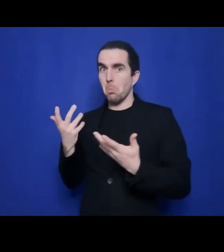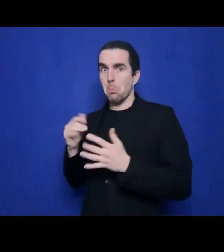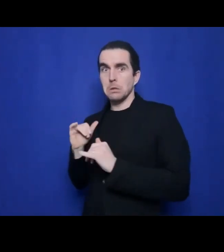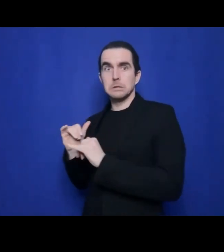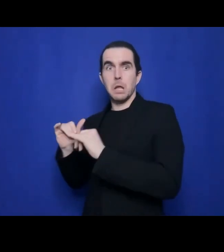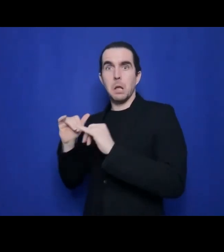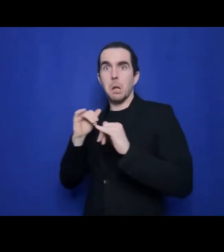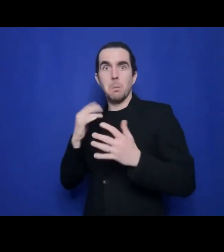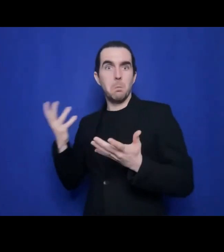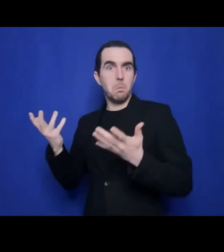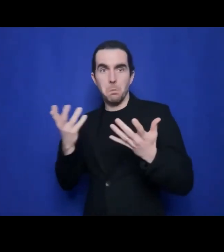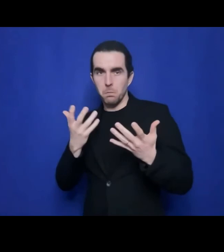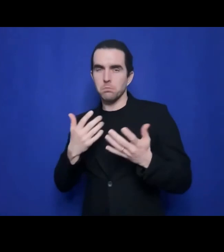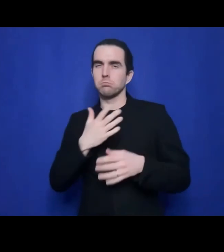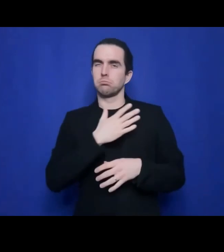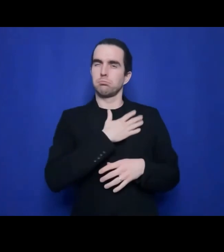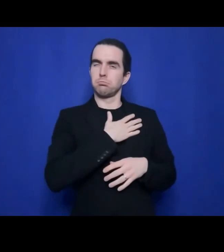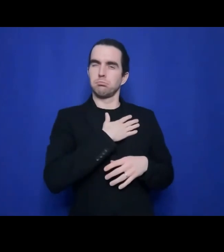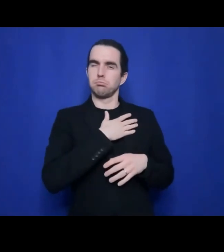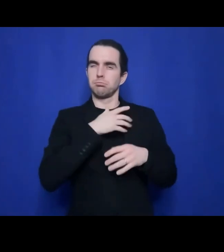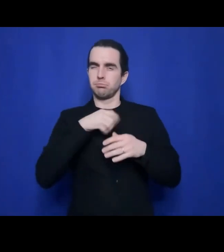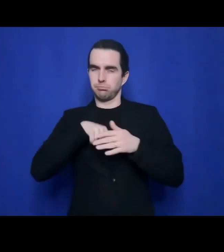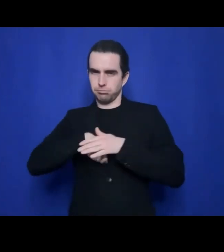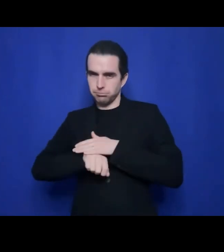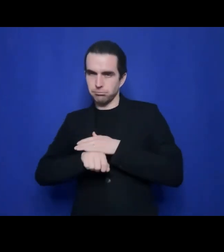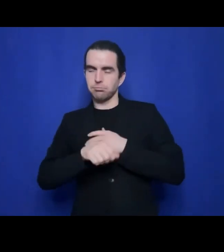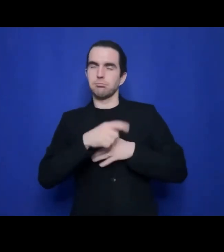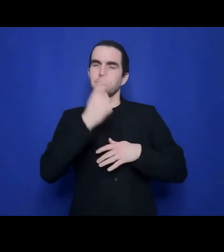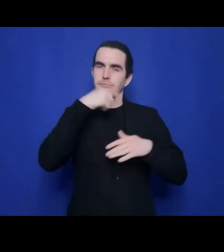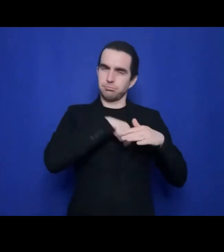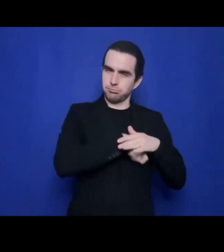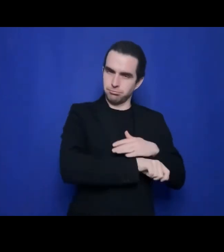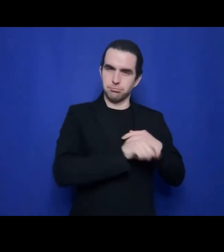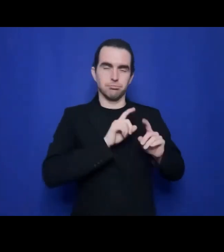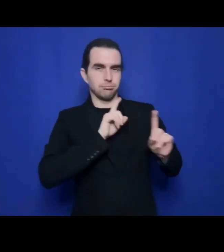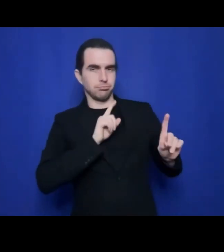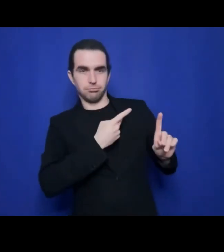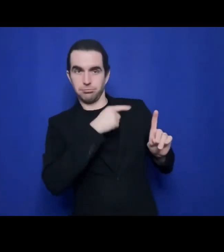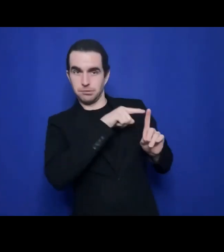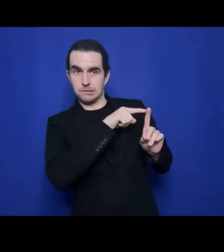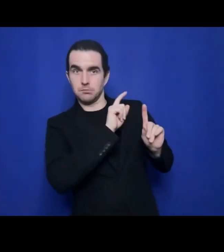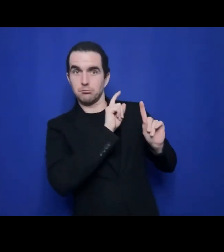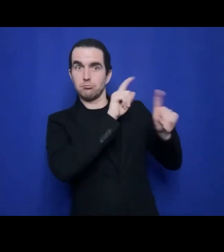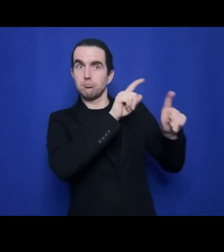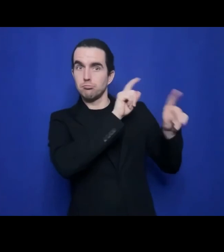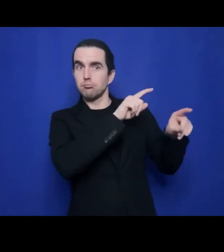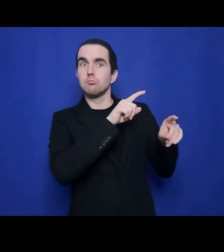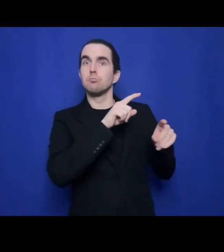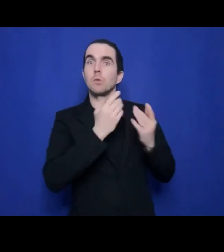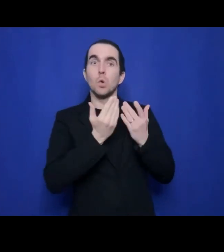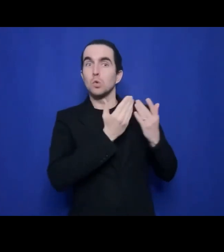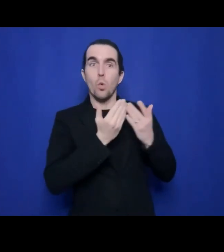secluded and comfortable and safe in a world that was blind like me. And that's honestly not the world we live